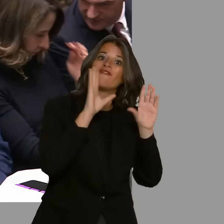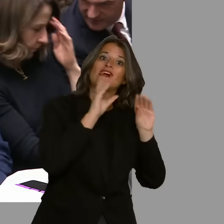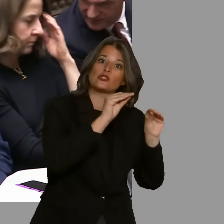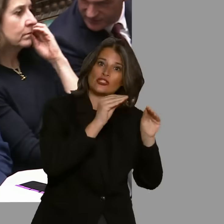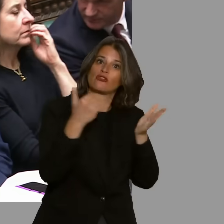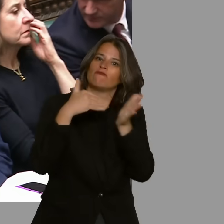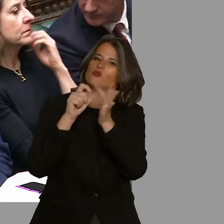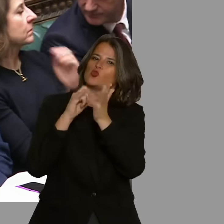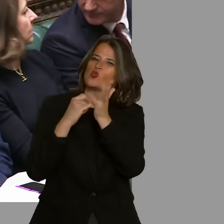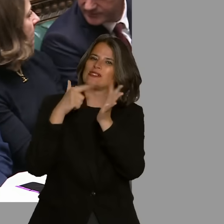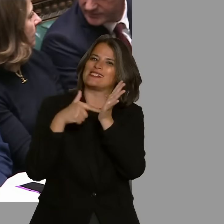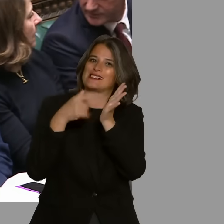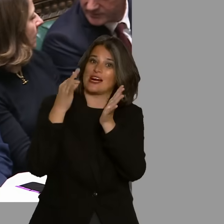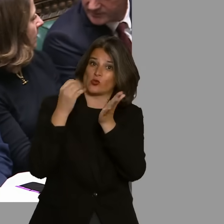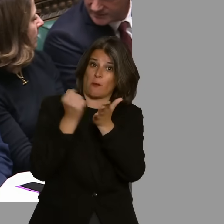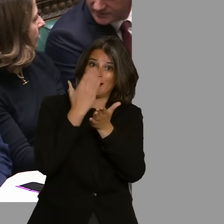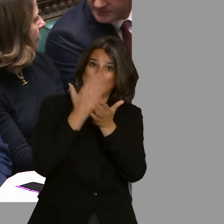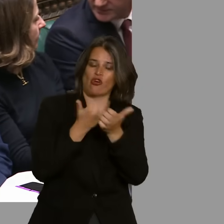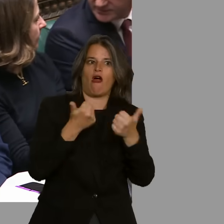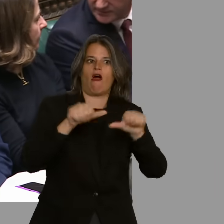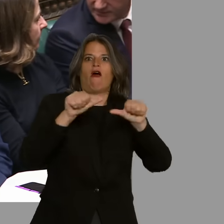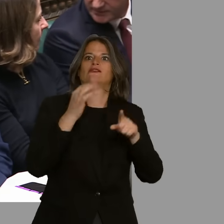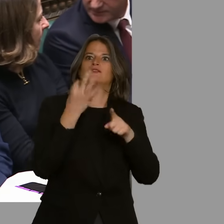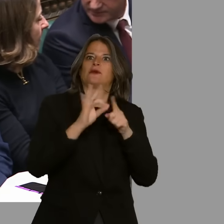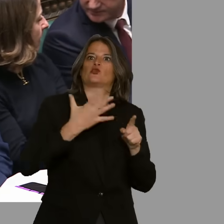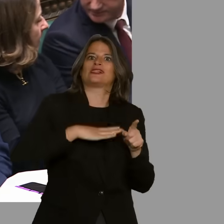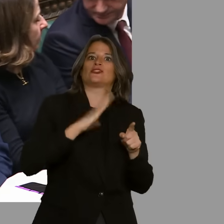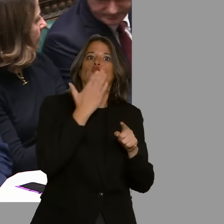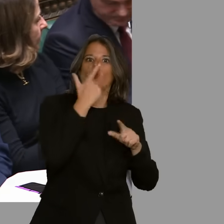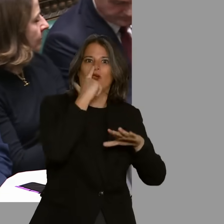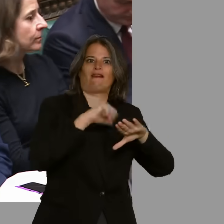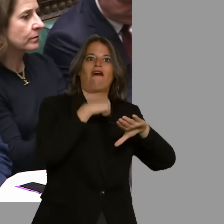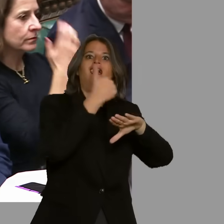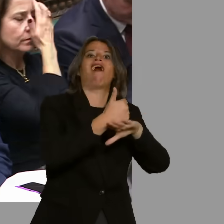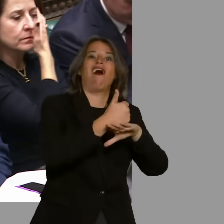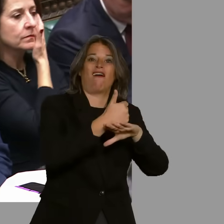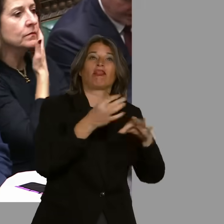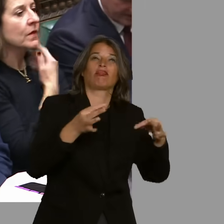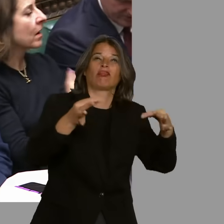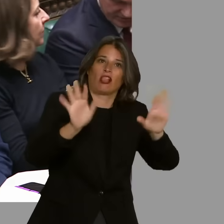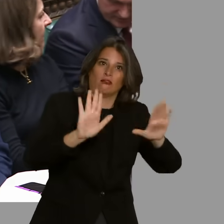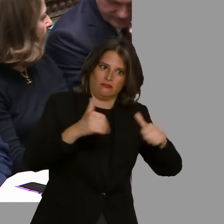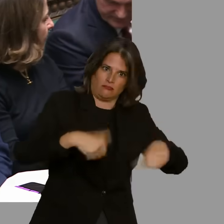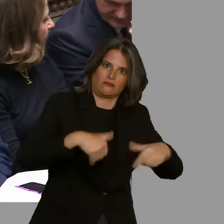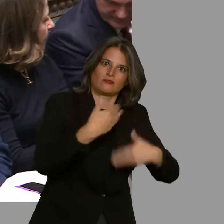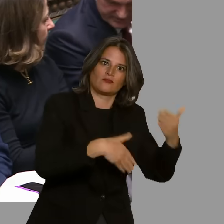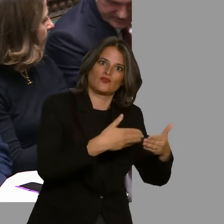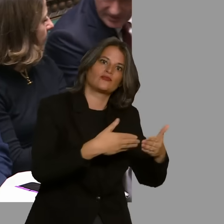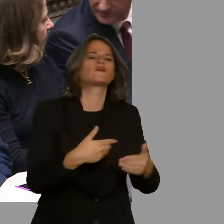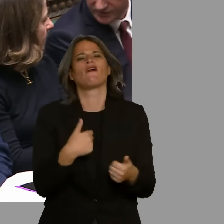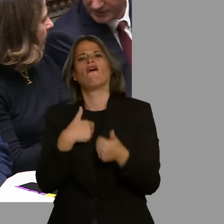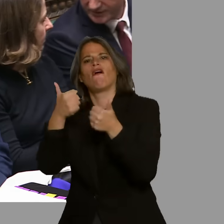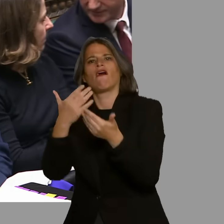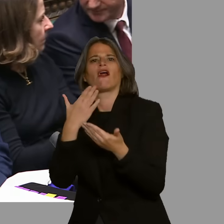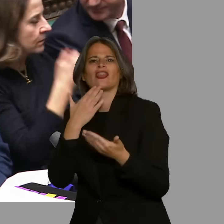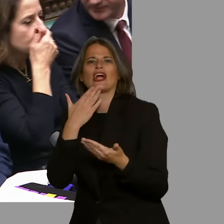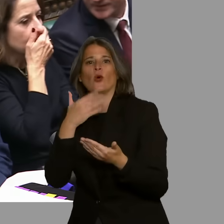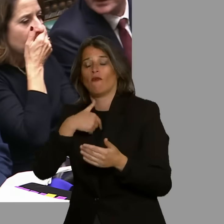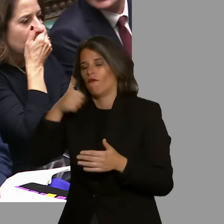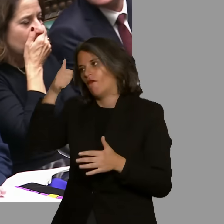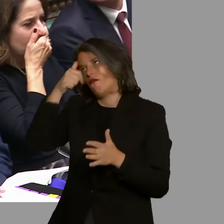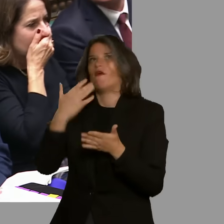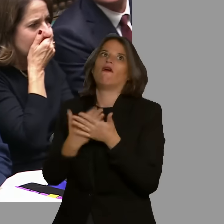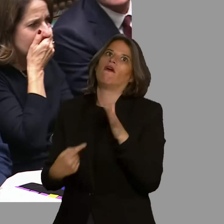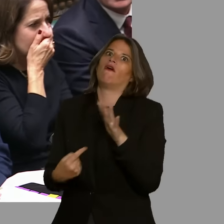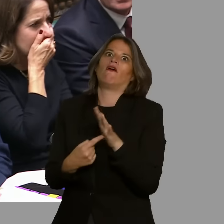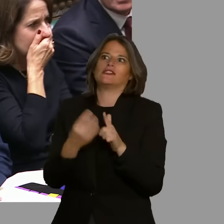to parents and children in his constituency, and share his determination to fix the broken SEND system. That's why we've boosted